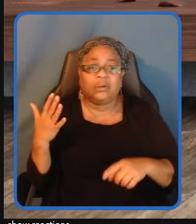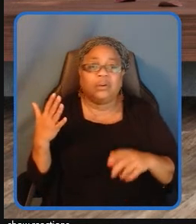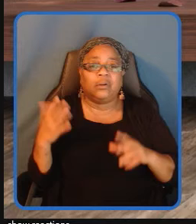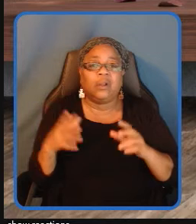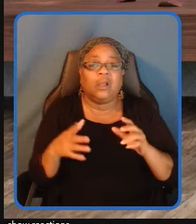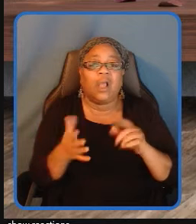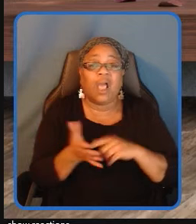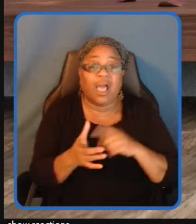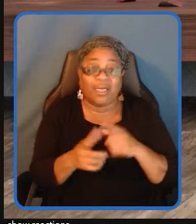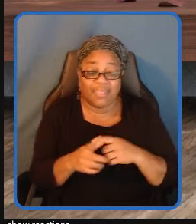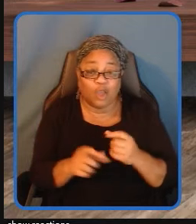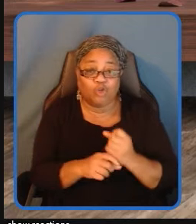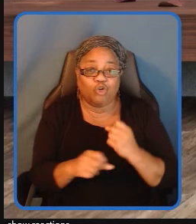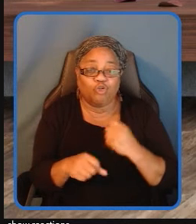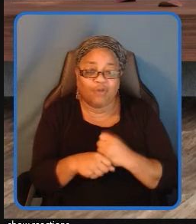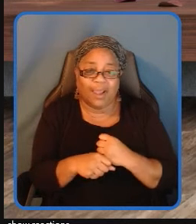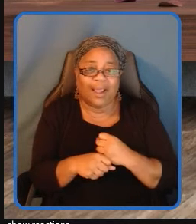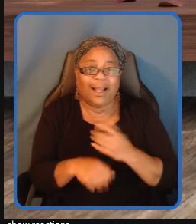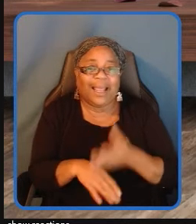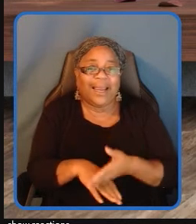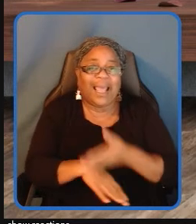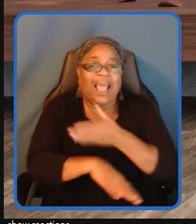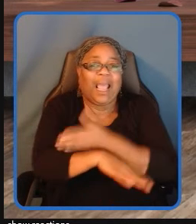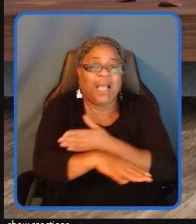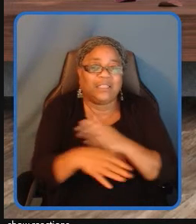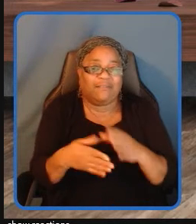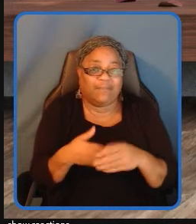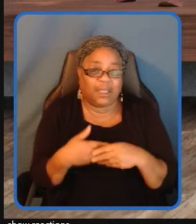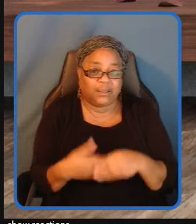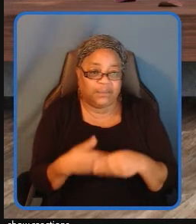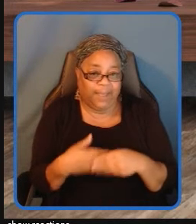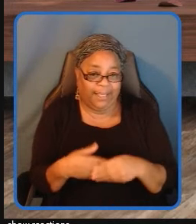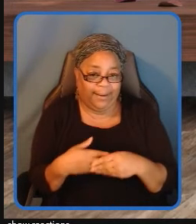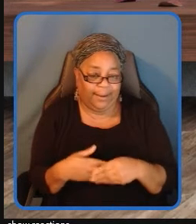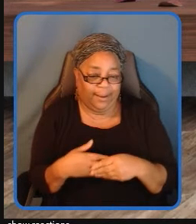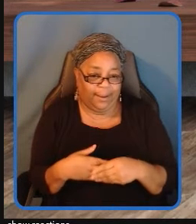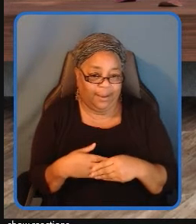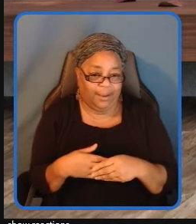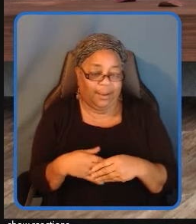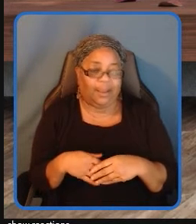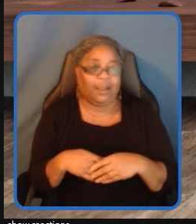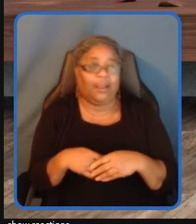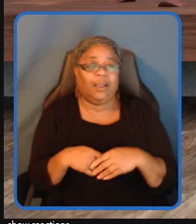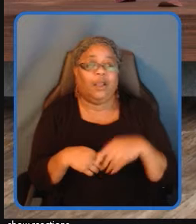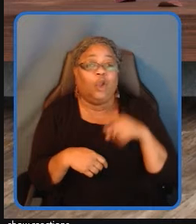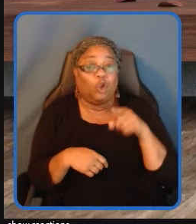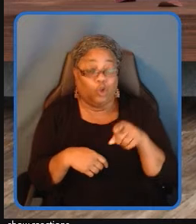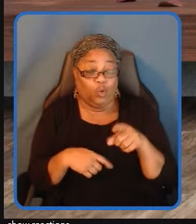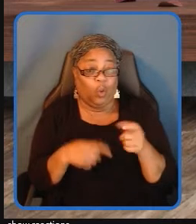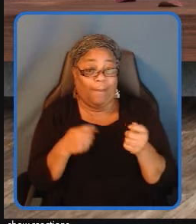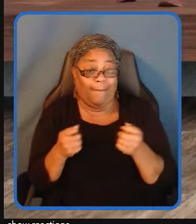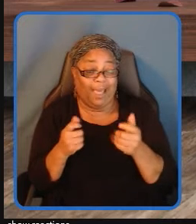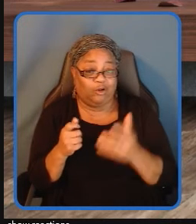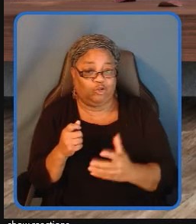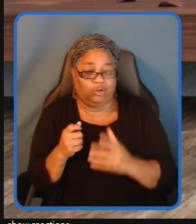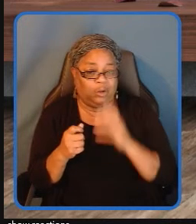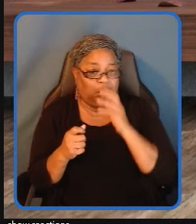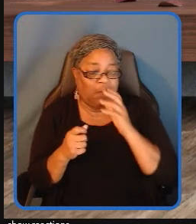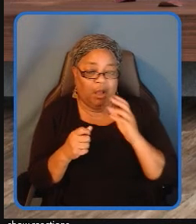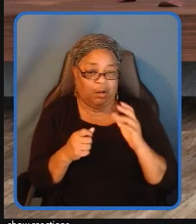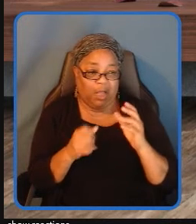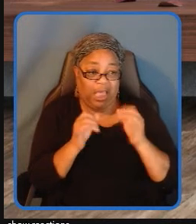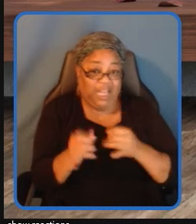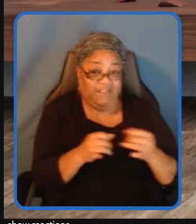what we call enhanced flexibility. We said, really, like, you manager, you, rather than putting the onus on the individual,